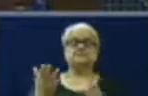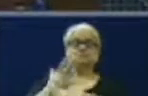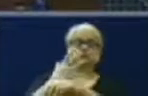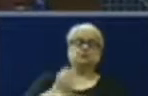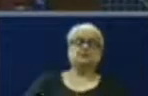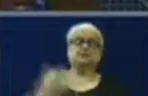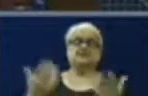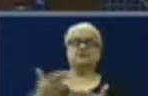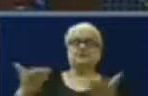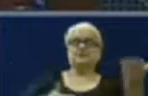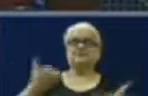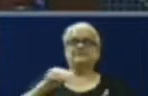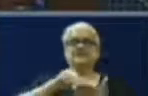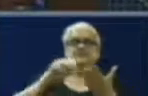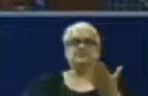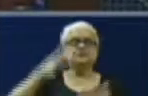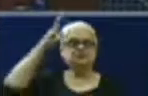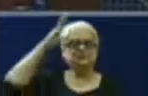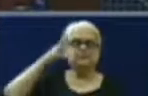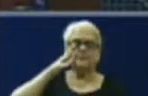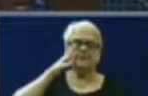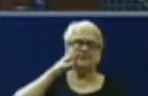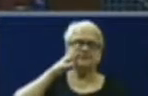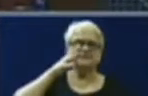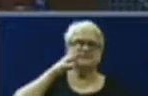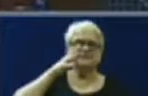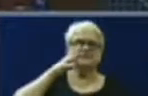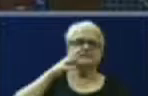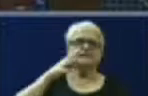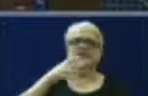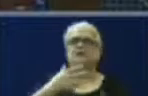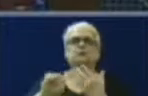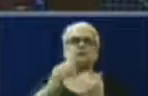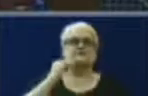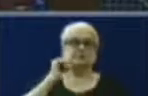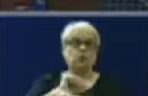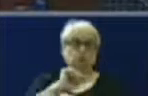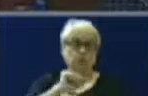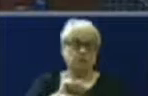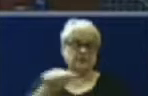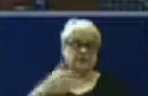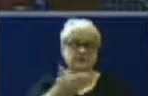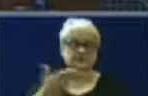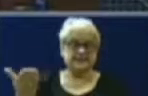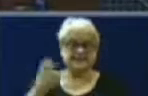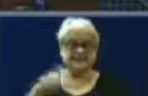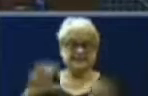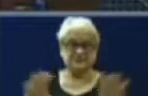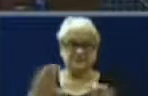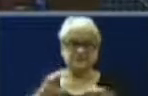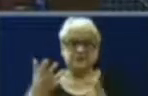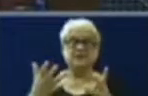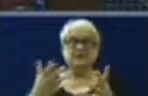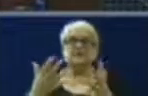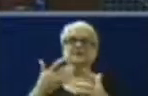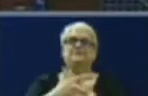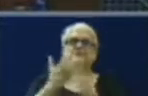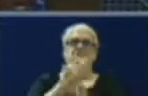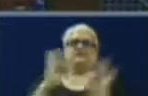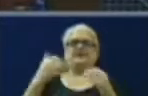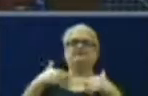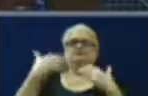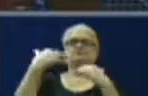all students, parents, and anyone who has homework or other duties that they would like to attend to please feel free to